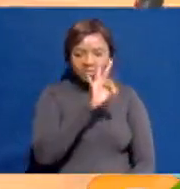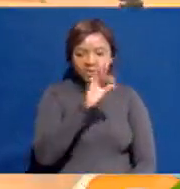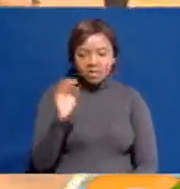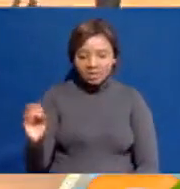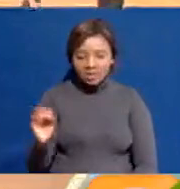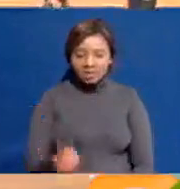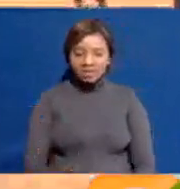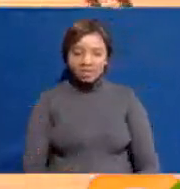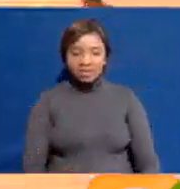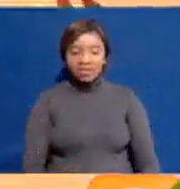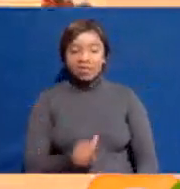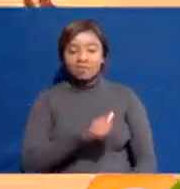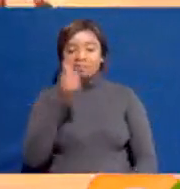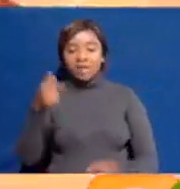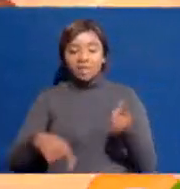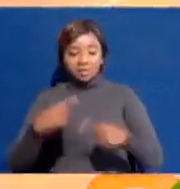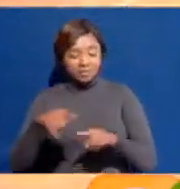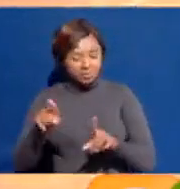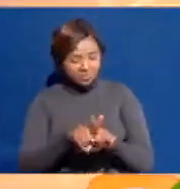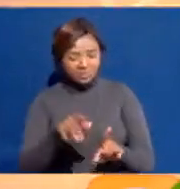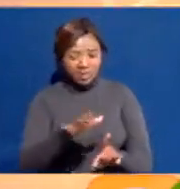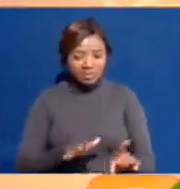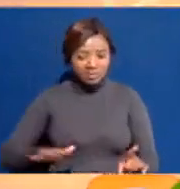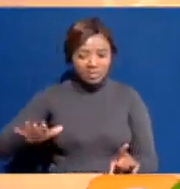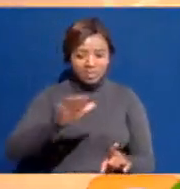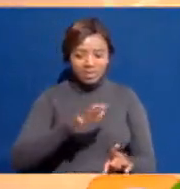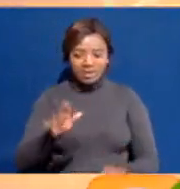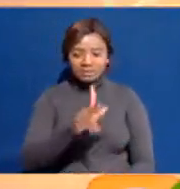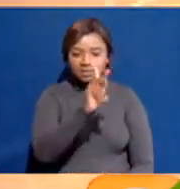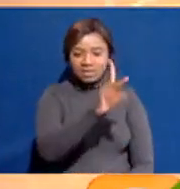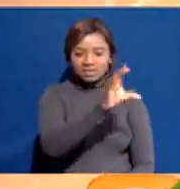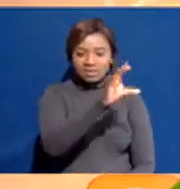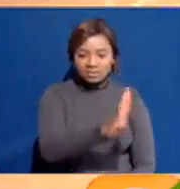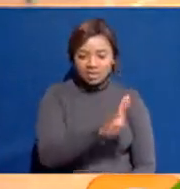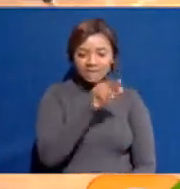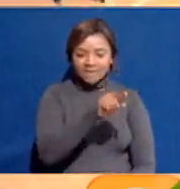lead. In another match at the same venue, African champions KCB